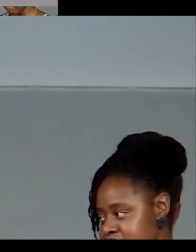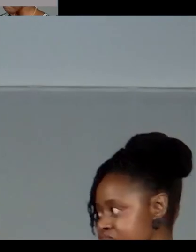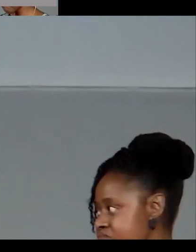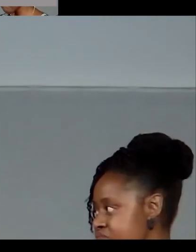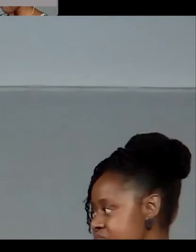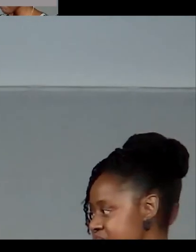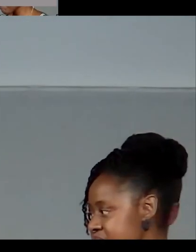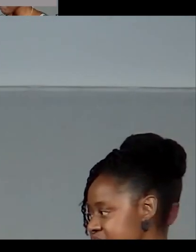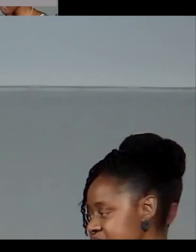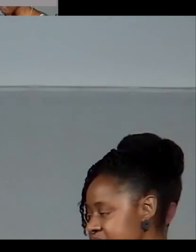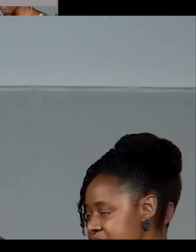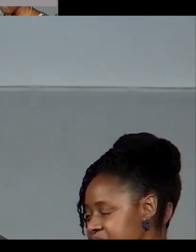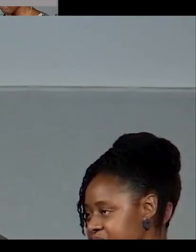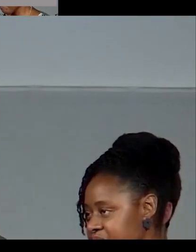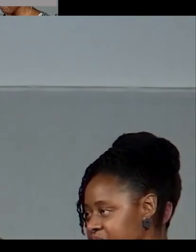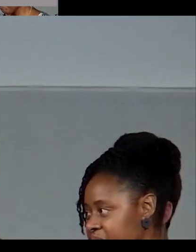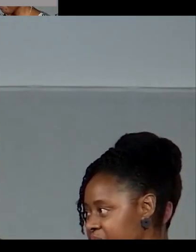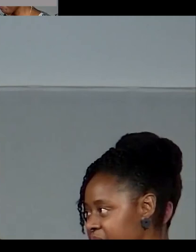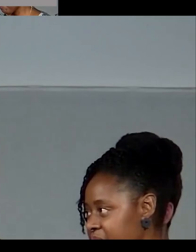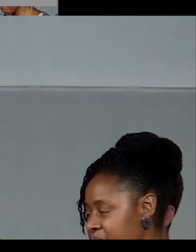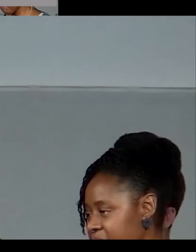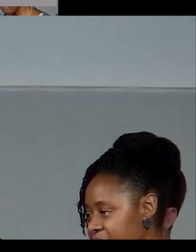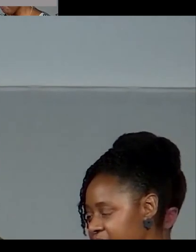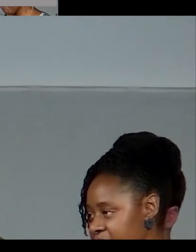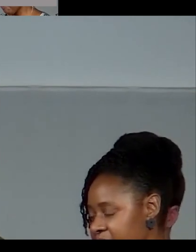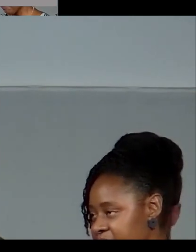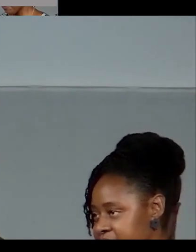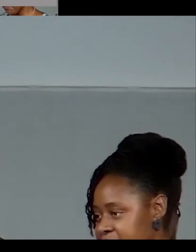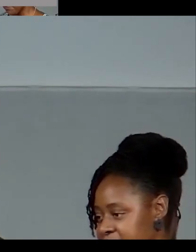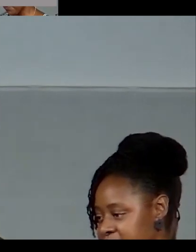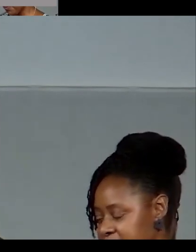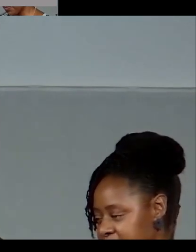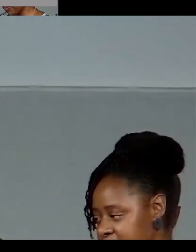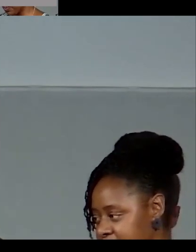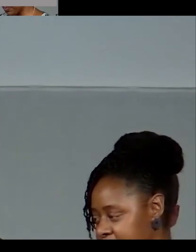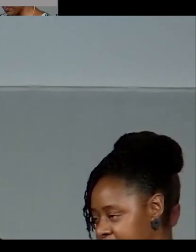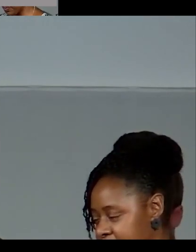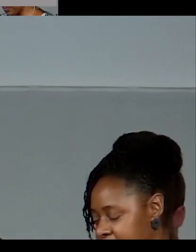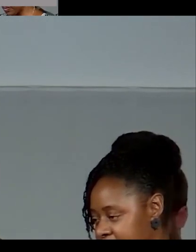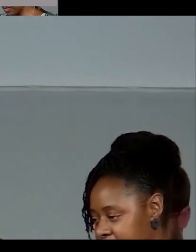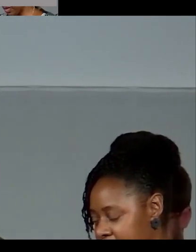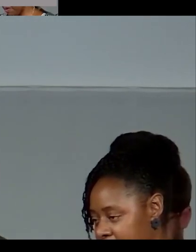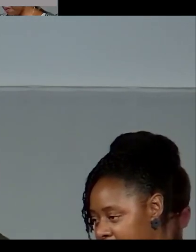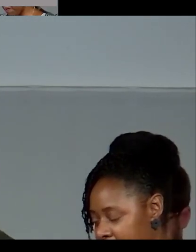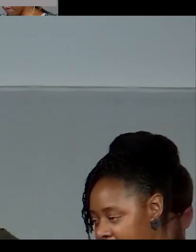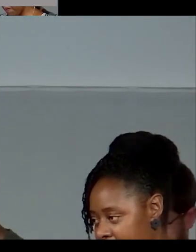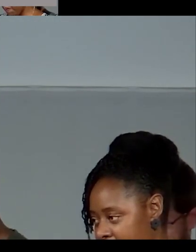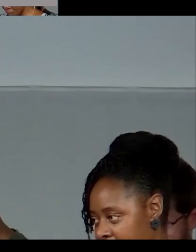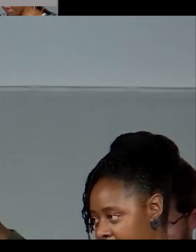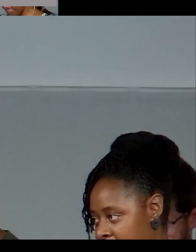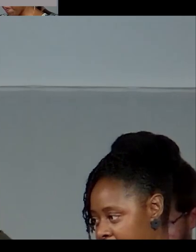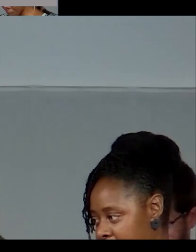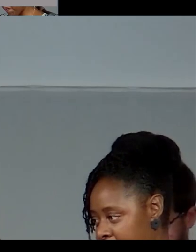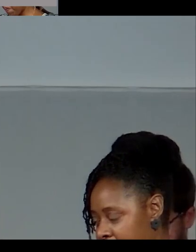And of course, this Thursday, we celebrate the 75th anniversary of Windrush. And he was the director